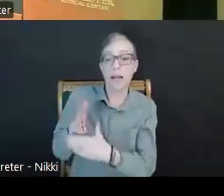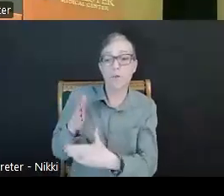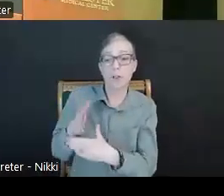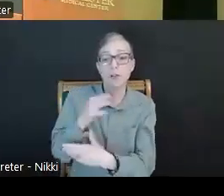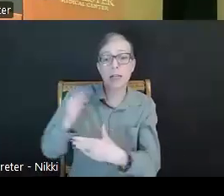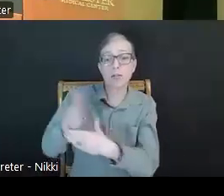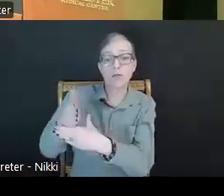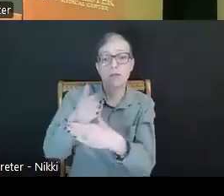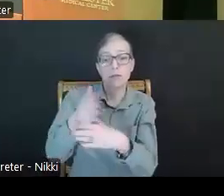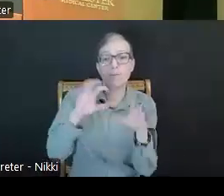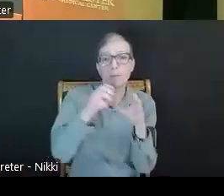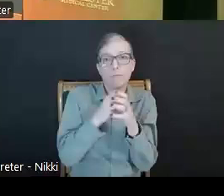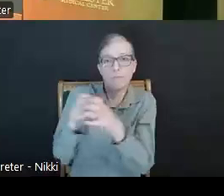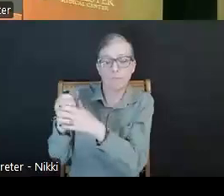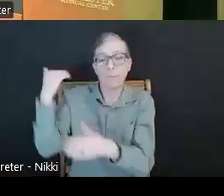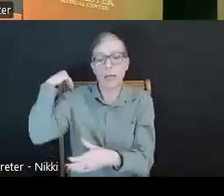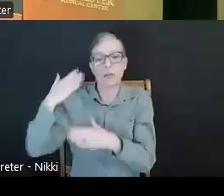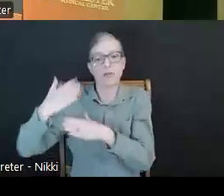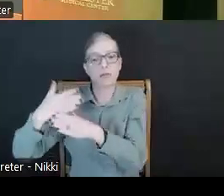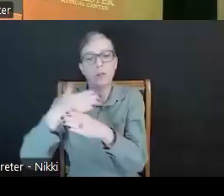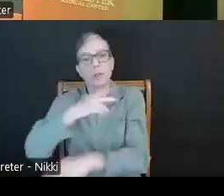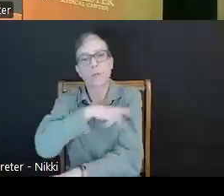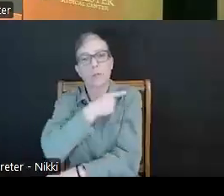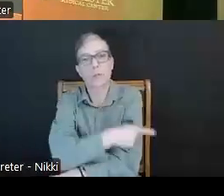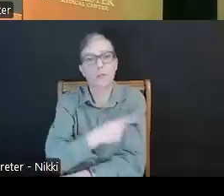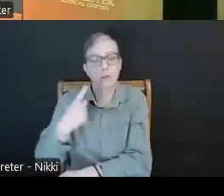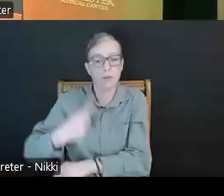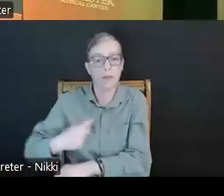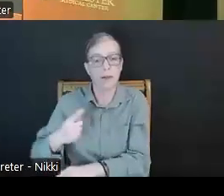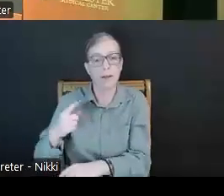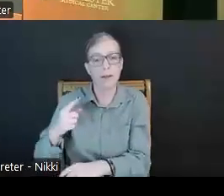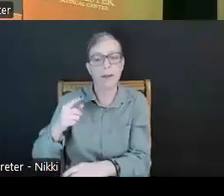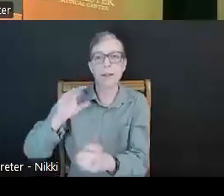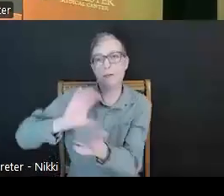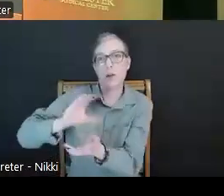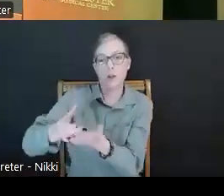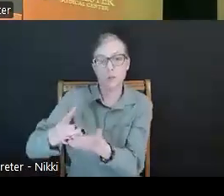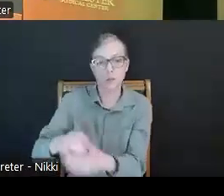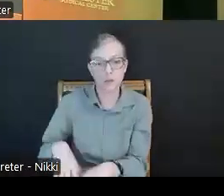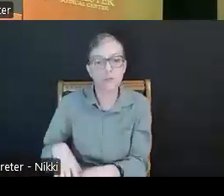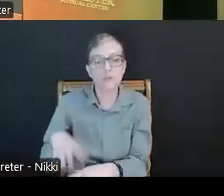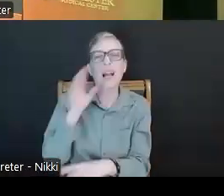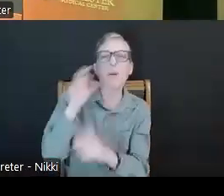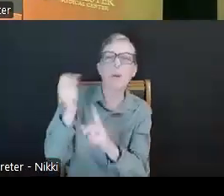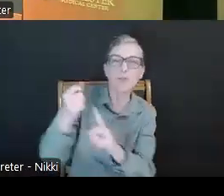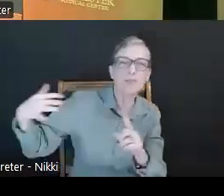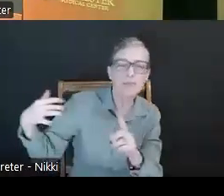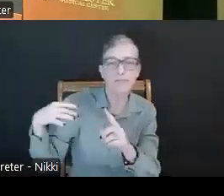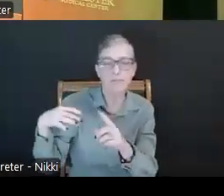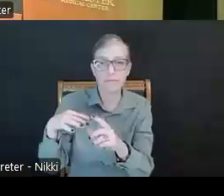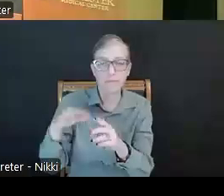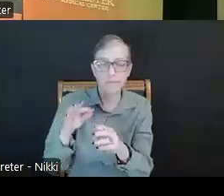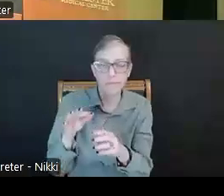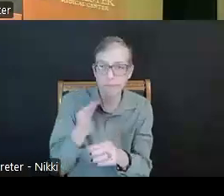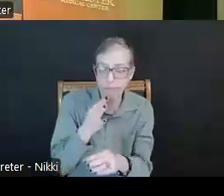patient day volumes over the previous 90 days. I will describe that in more depth. And